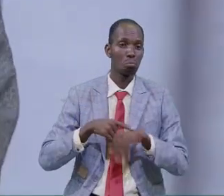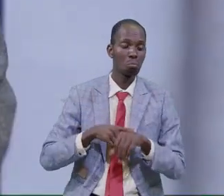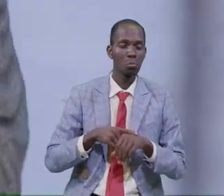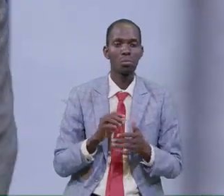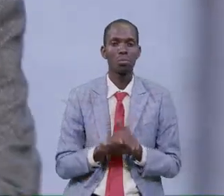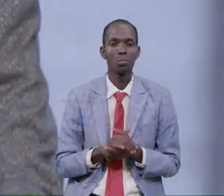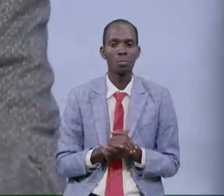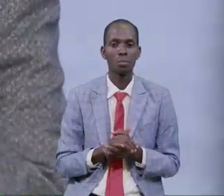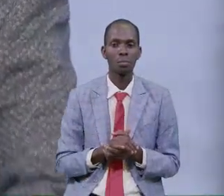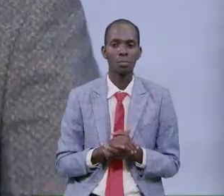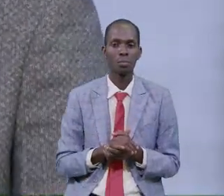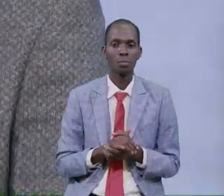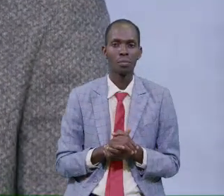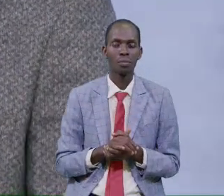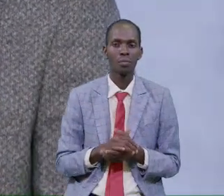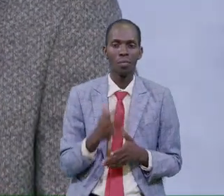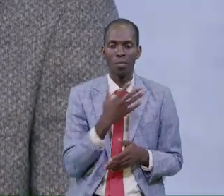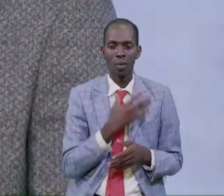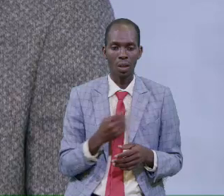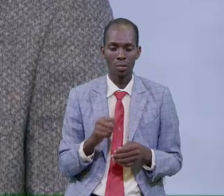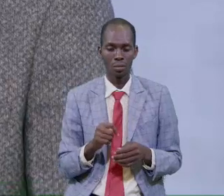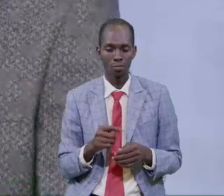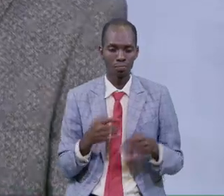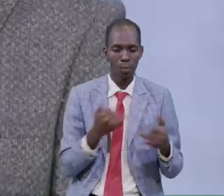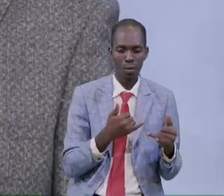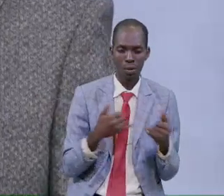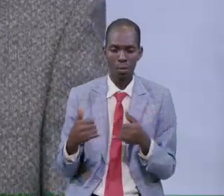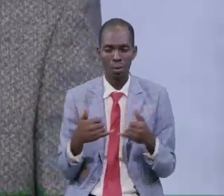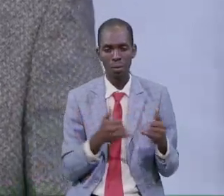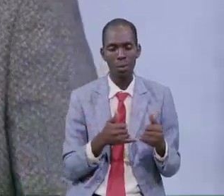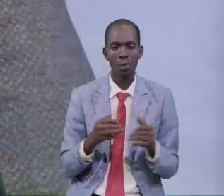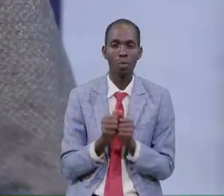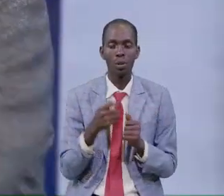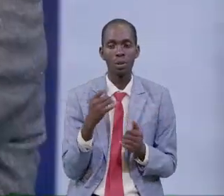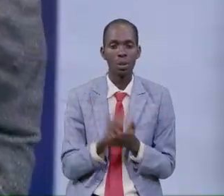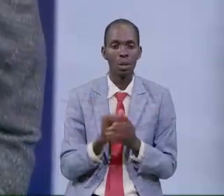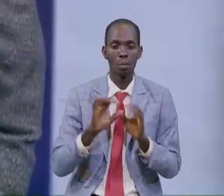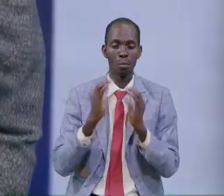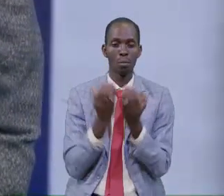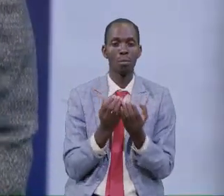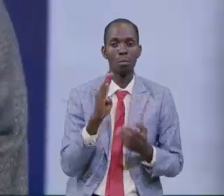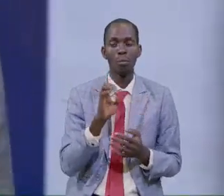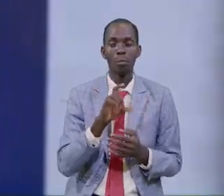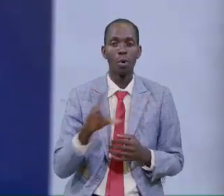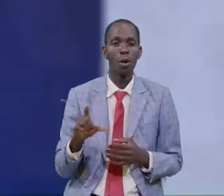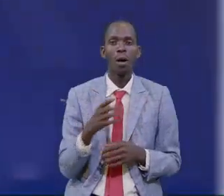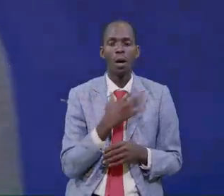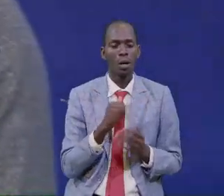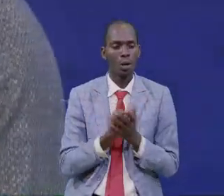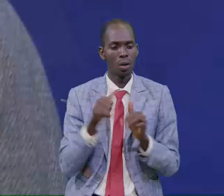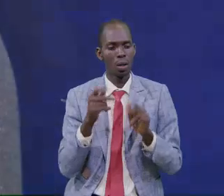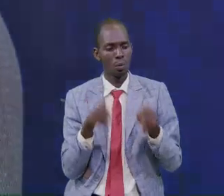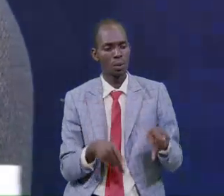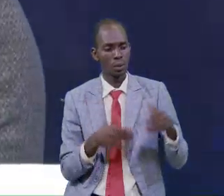And then they kick that ball. And a fellow on the other side, he knows what to do. That when